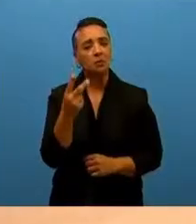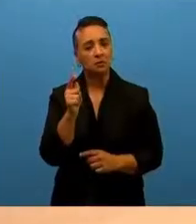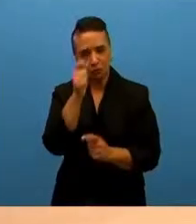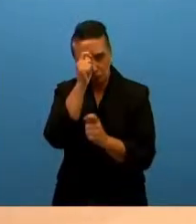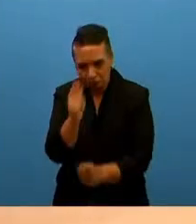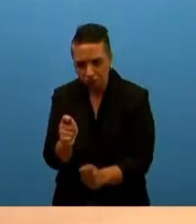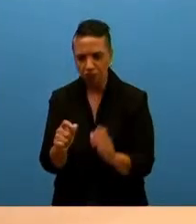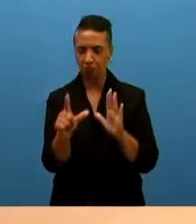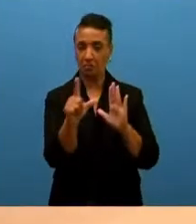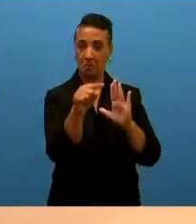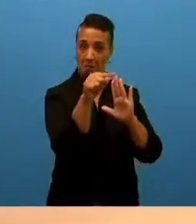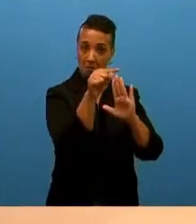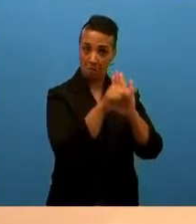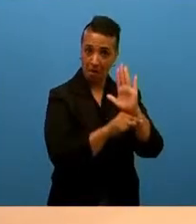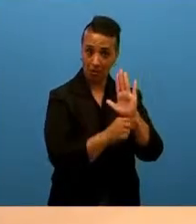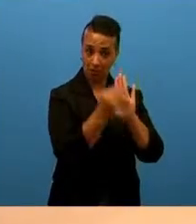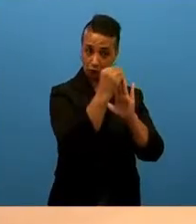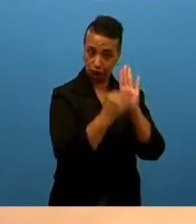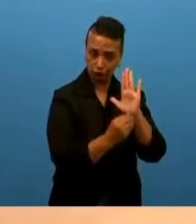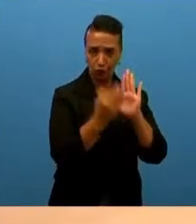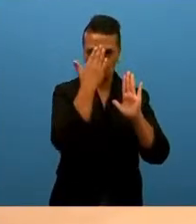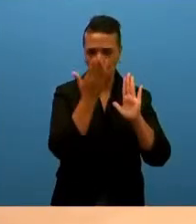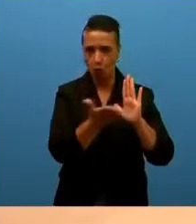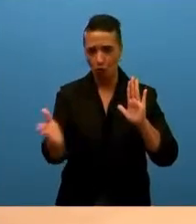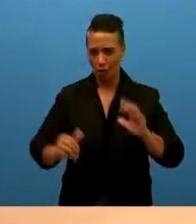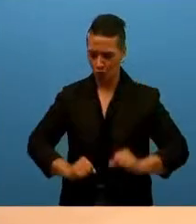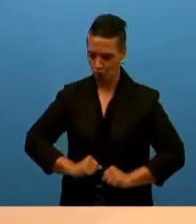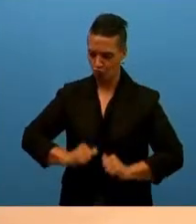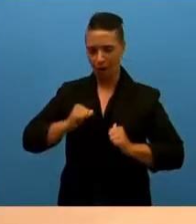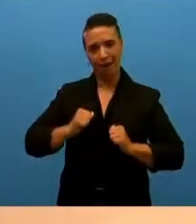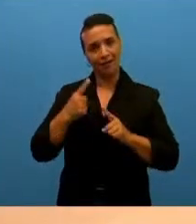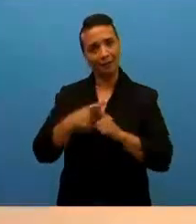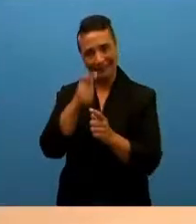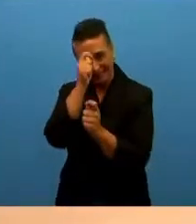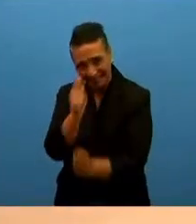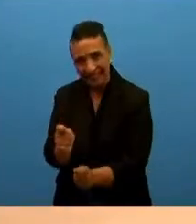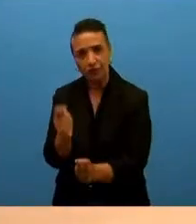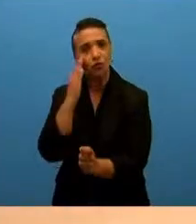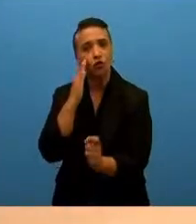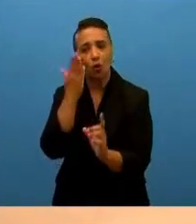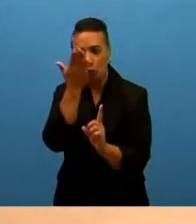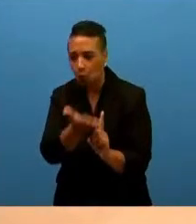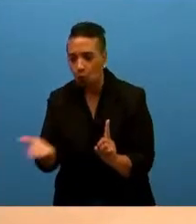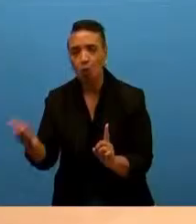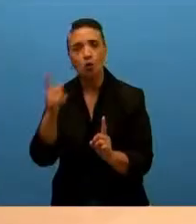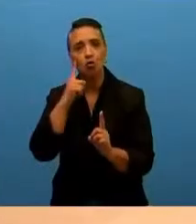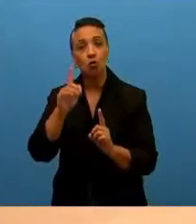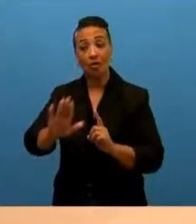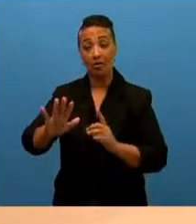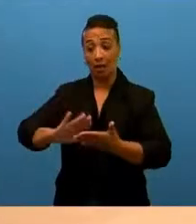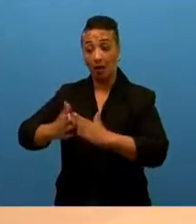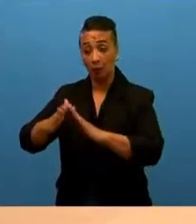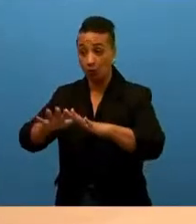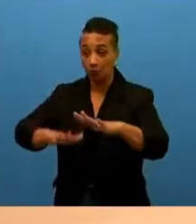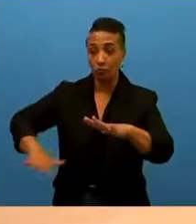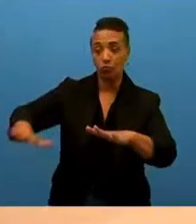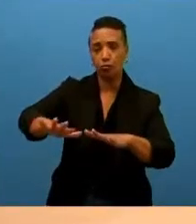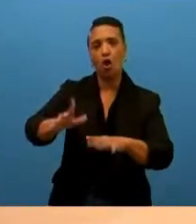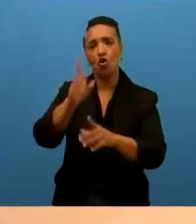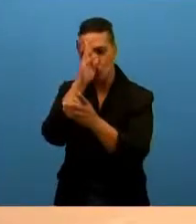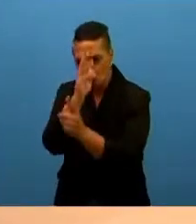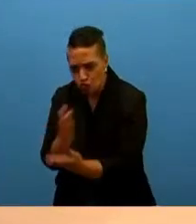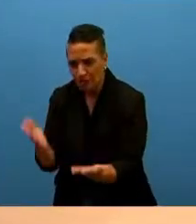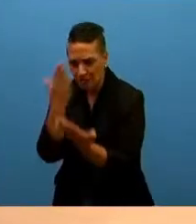that the Ainu people can live with pride and dignity and to build a society in which all citizens respect each other's